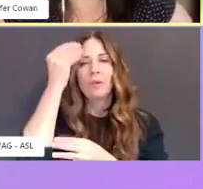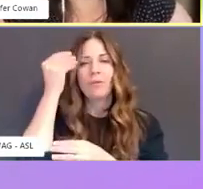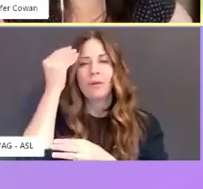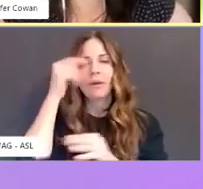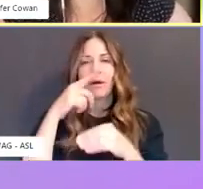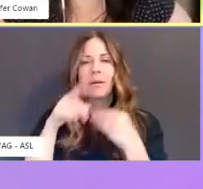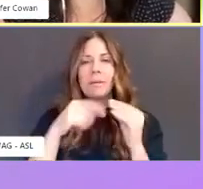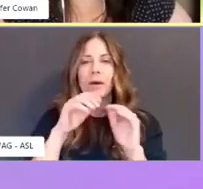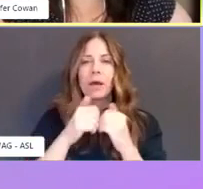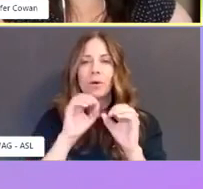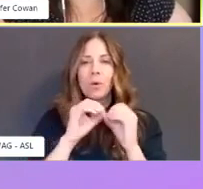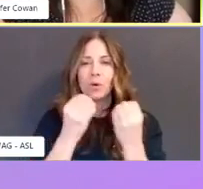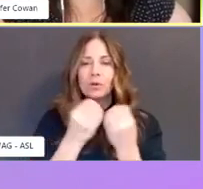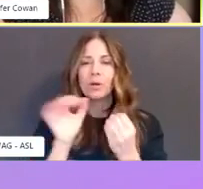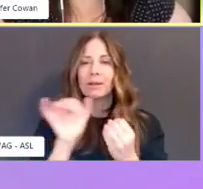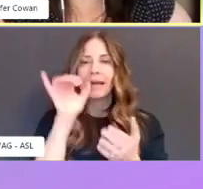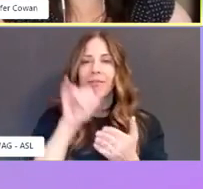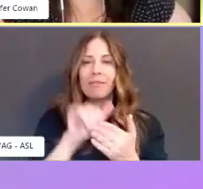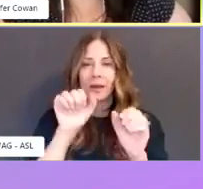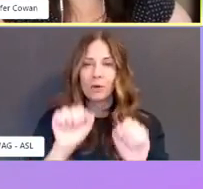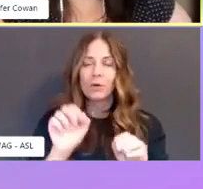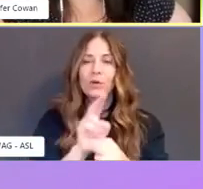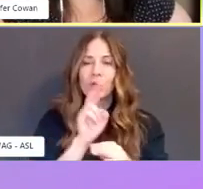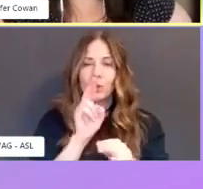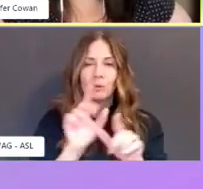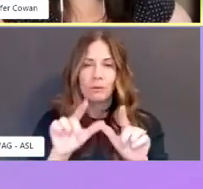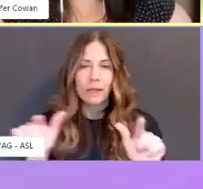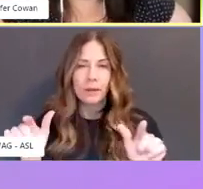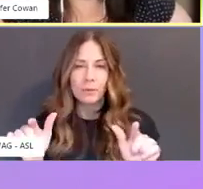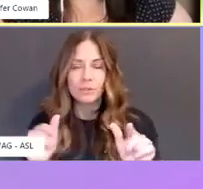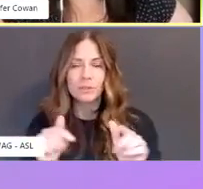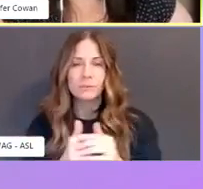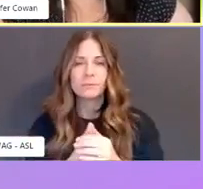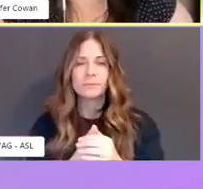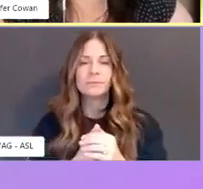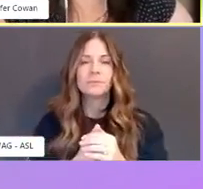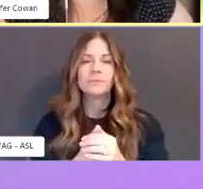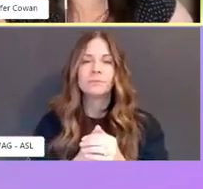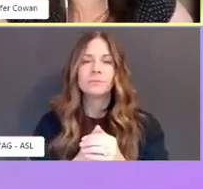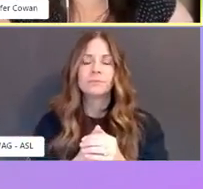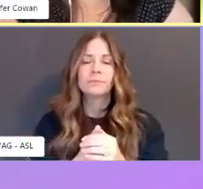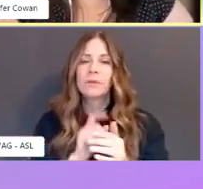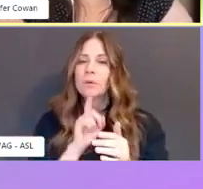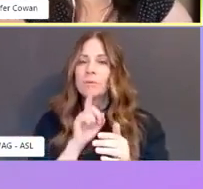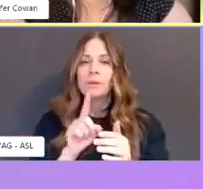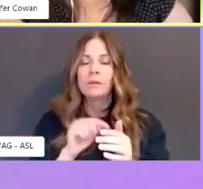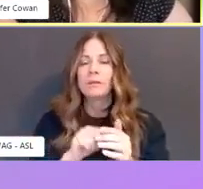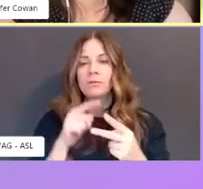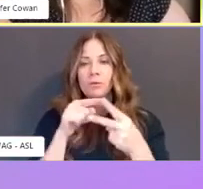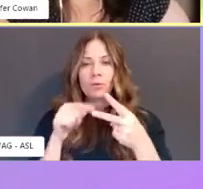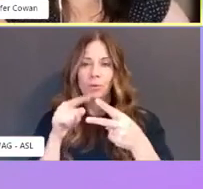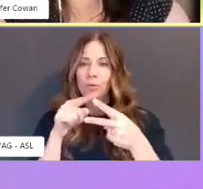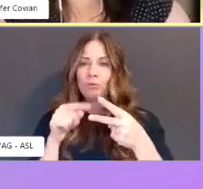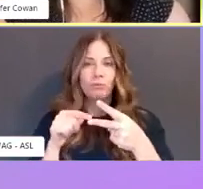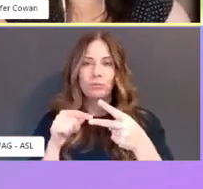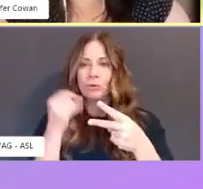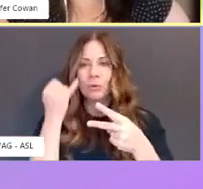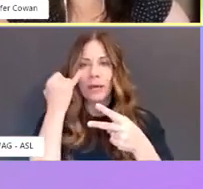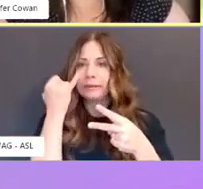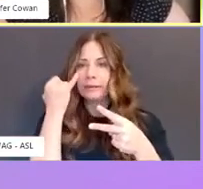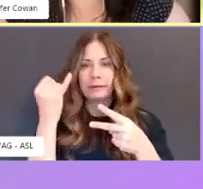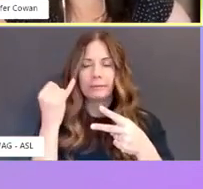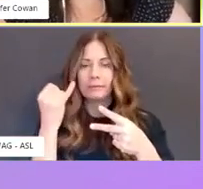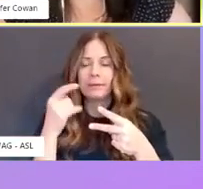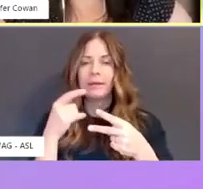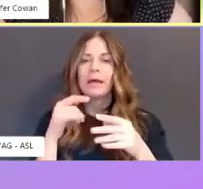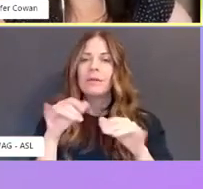how an organization like that could use plain language. And really, these are just two things. These are just two ideas of things that